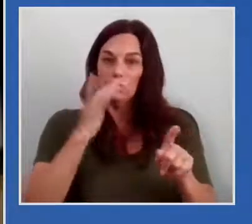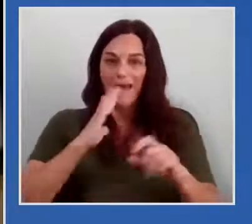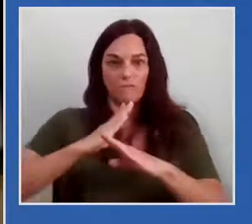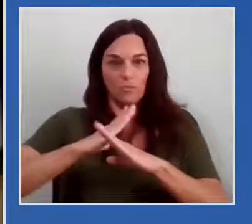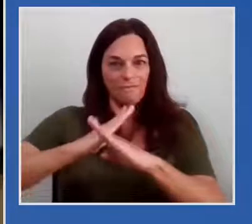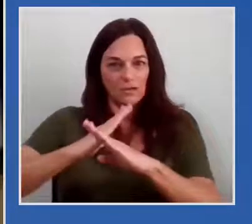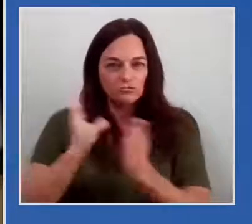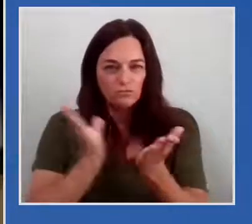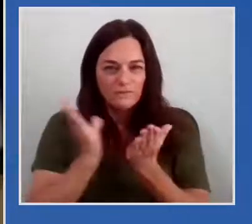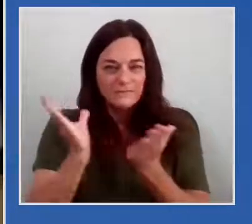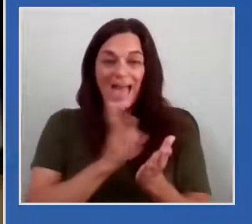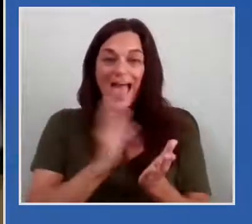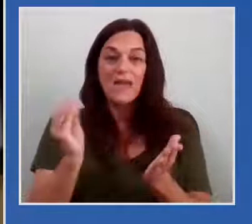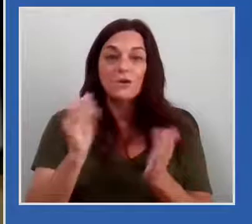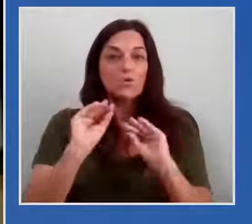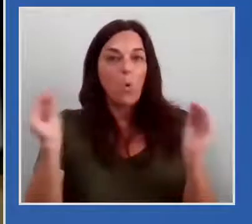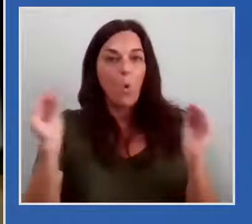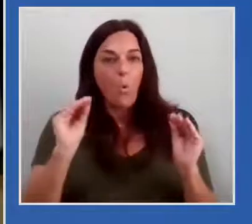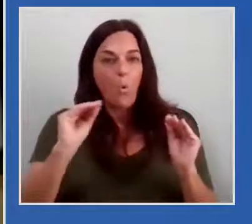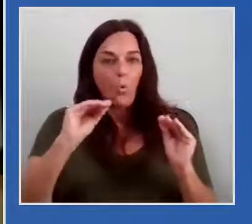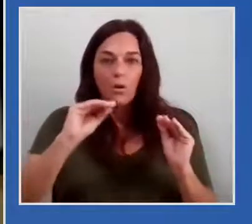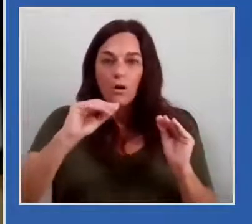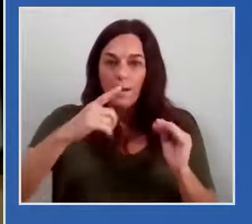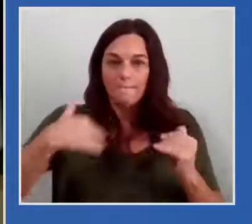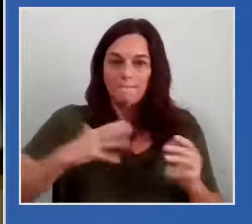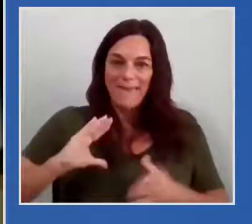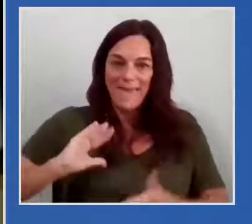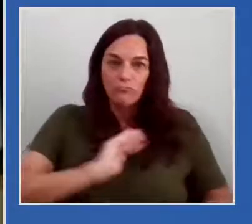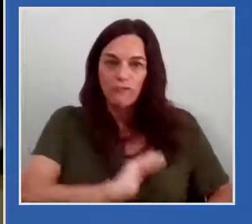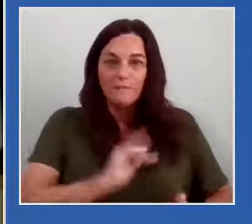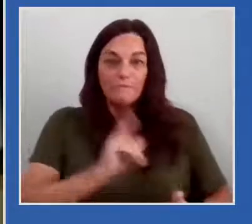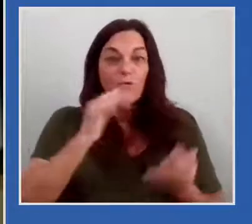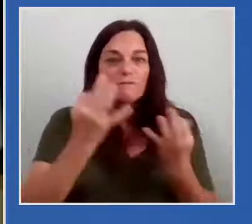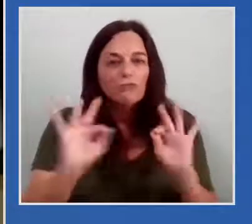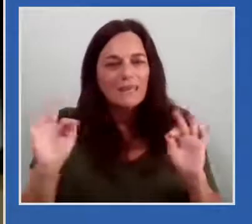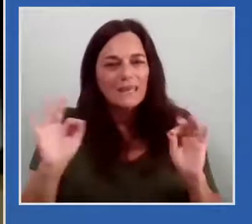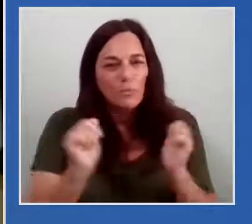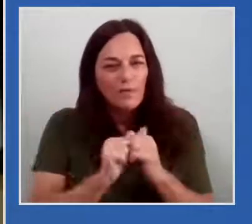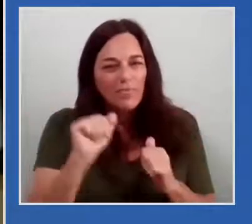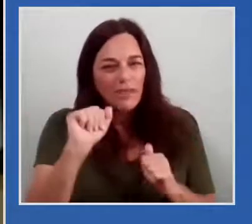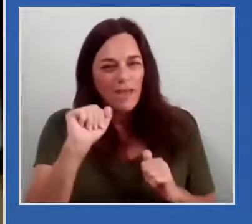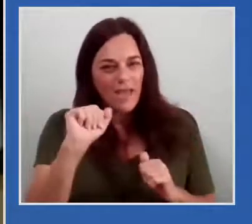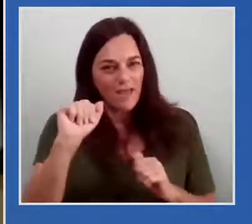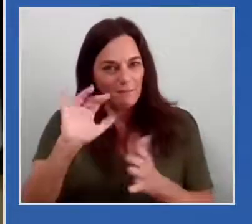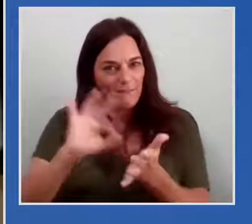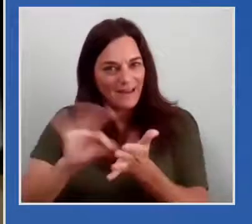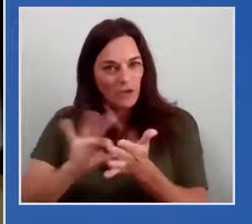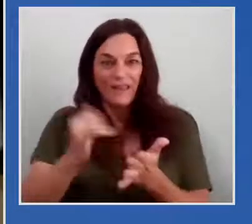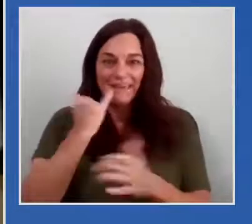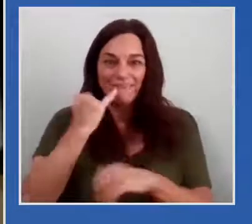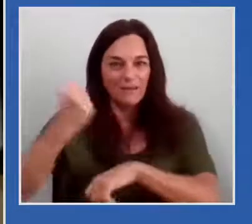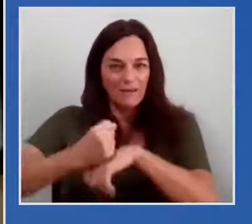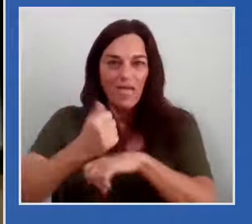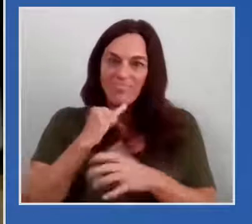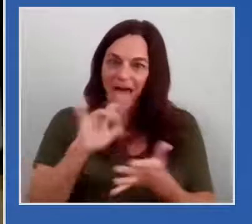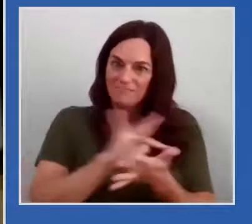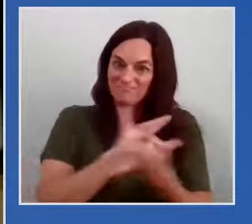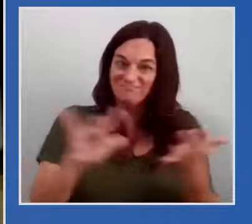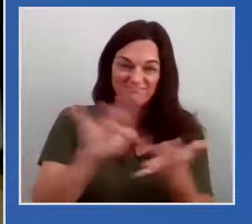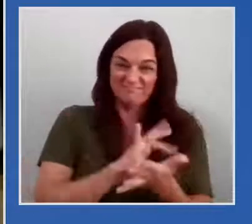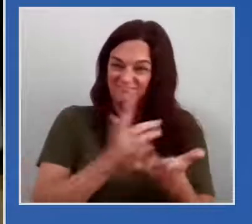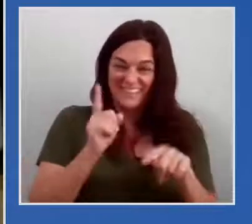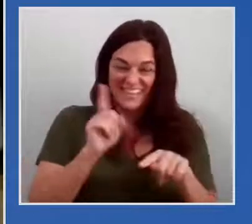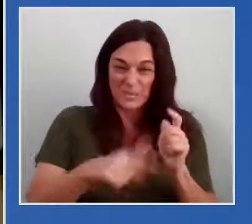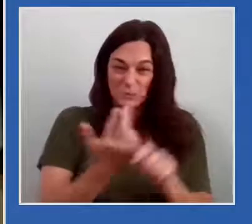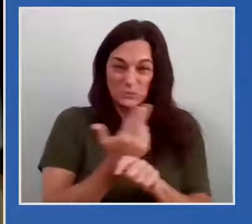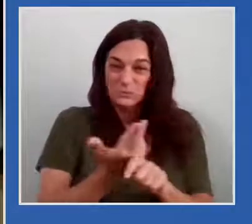annual checkups and mammograms for free under Medicare. If it gets struck down, that gets wiped out as well. The